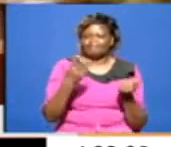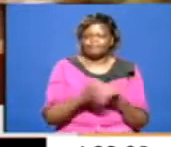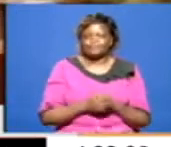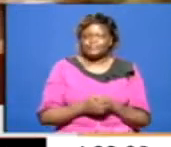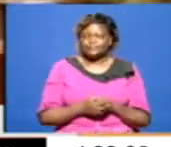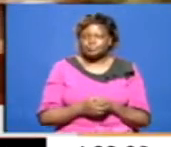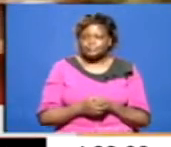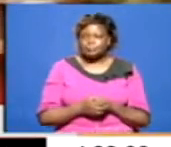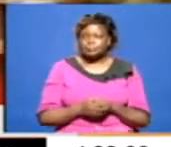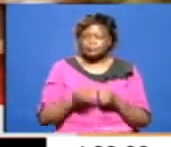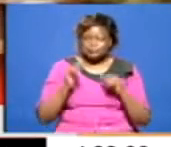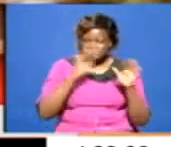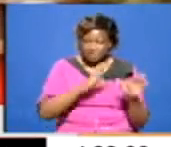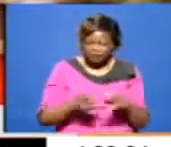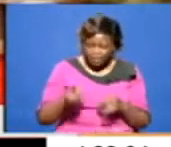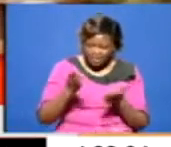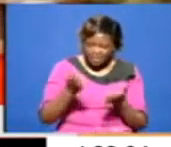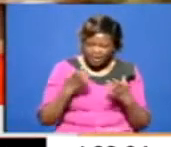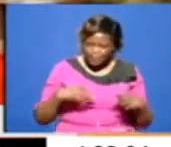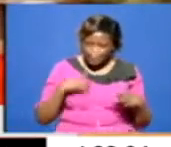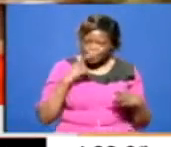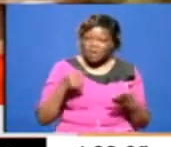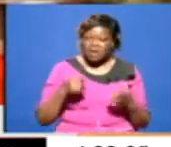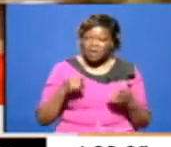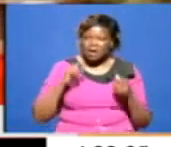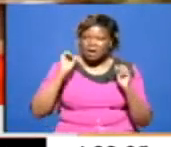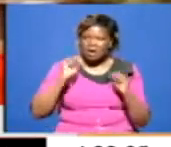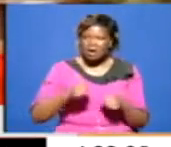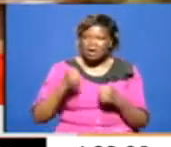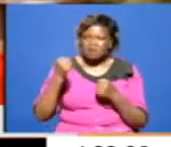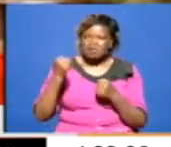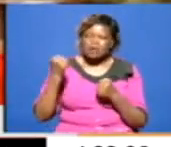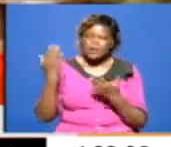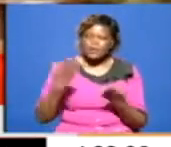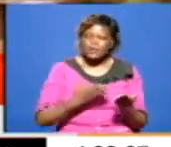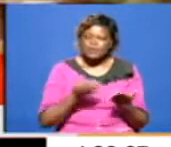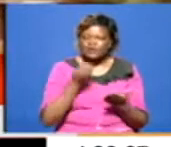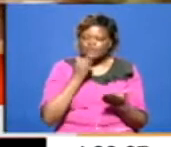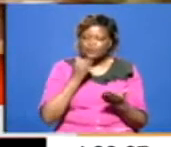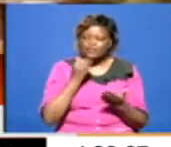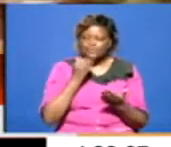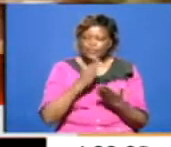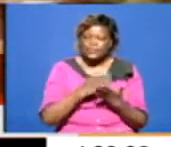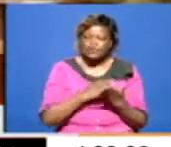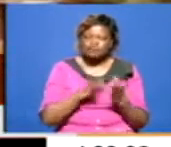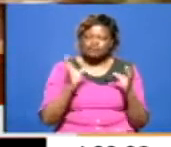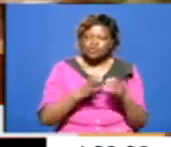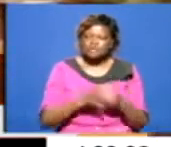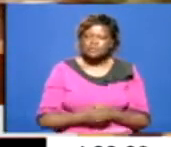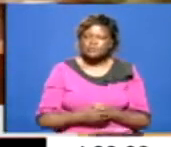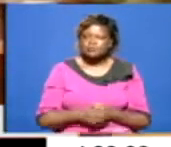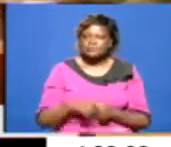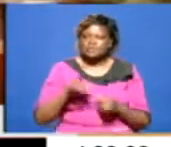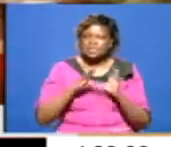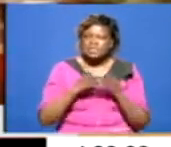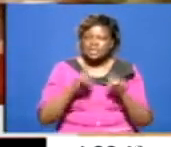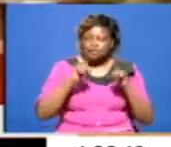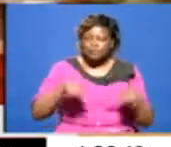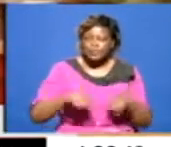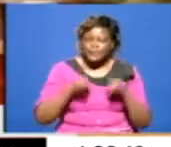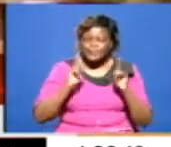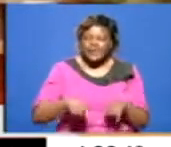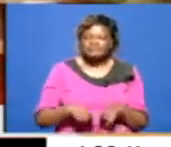are suffering. We need people who even can bring food feeding programs in these communities. These classrooms need to be cemented. We